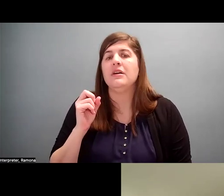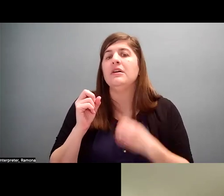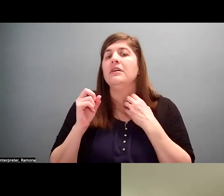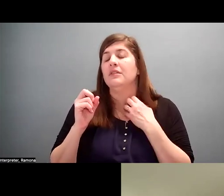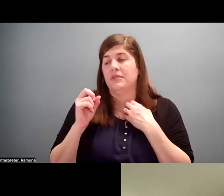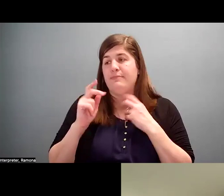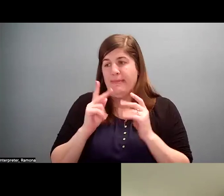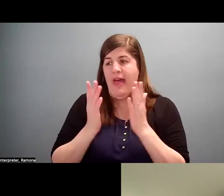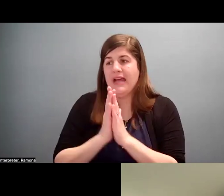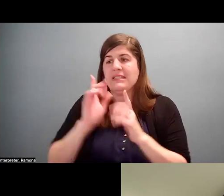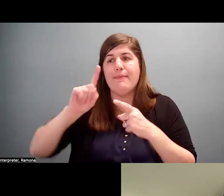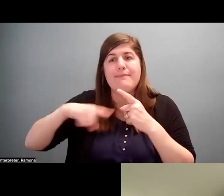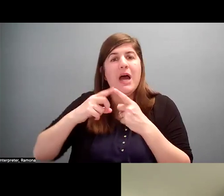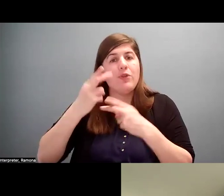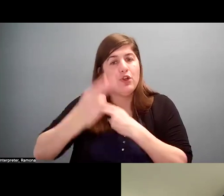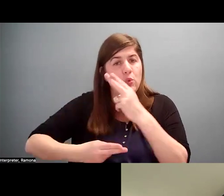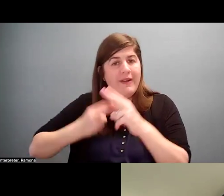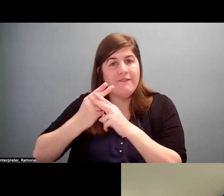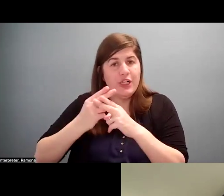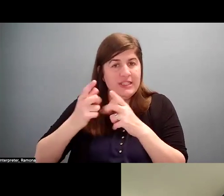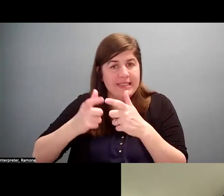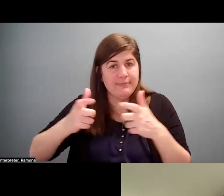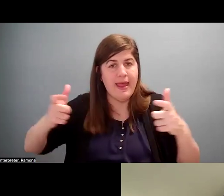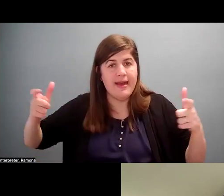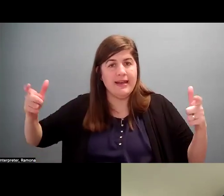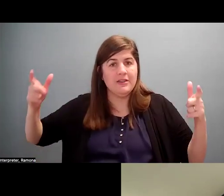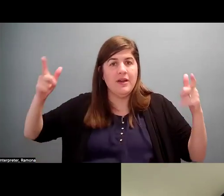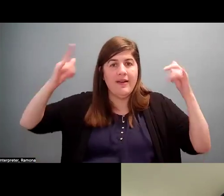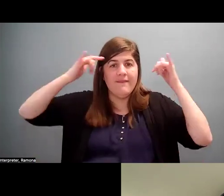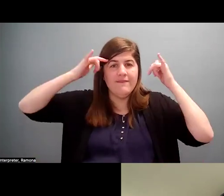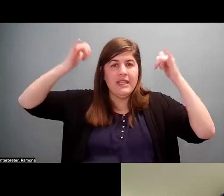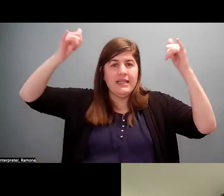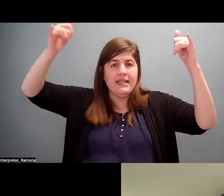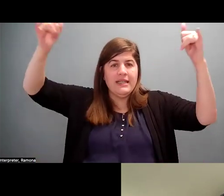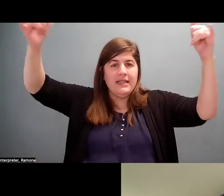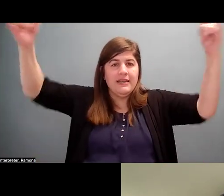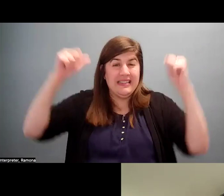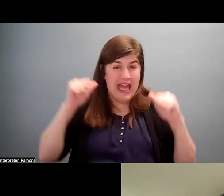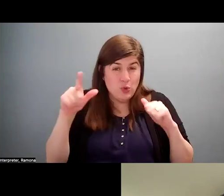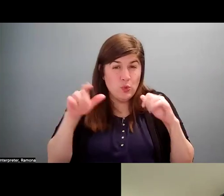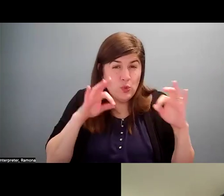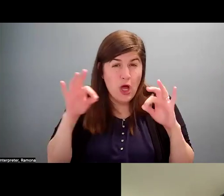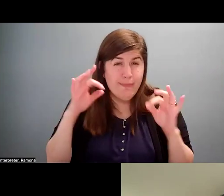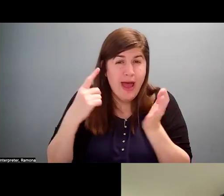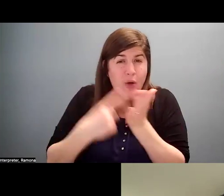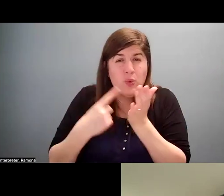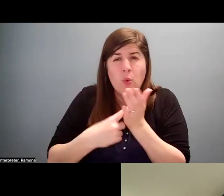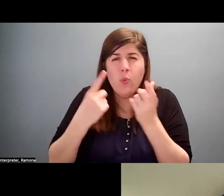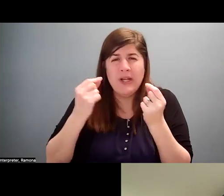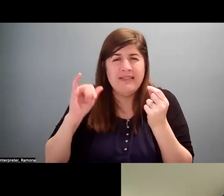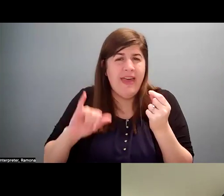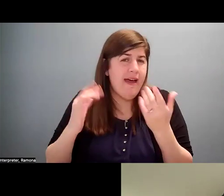universe expanding like into infinity. Like what can you like talk a little bit about what that's all